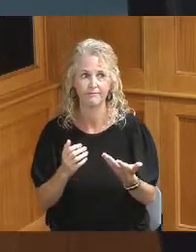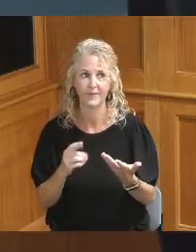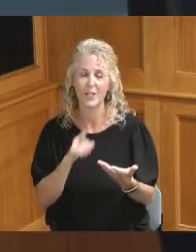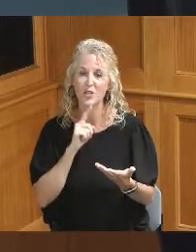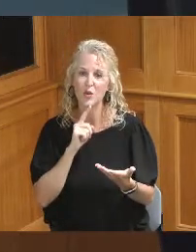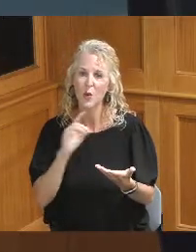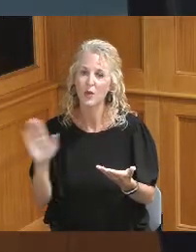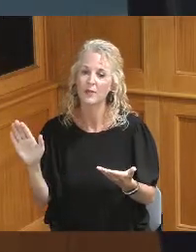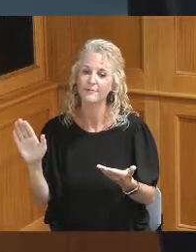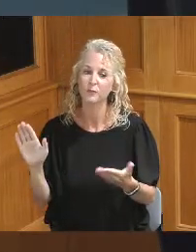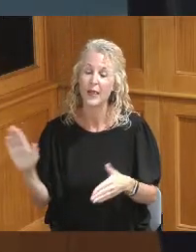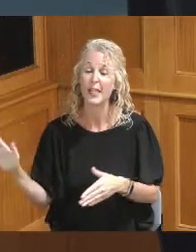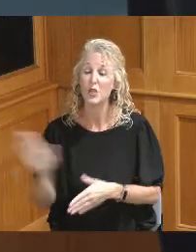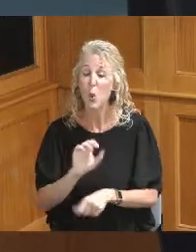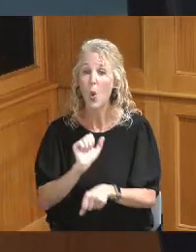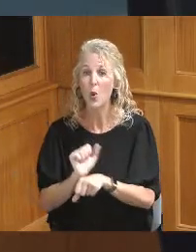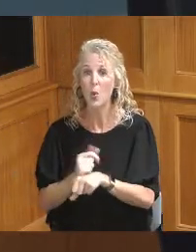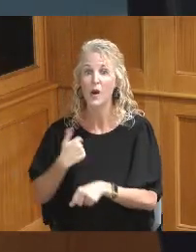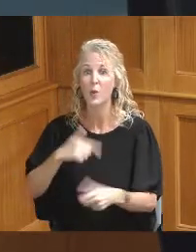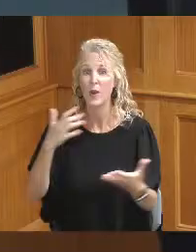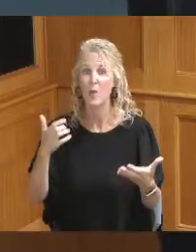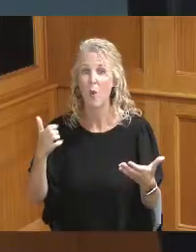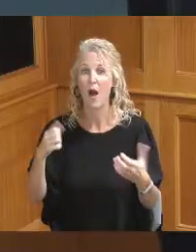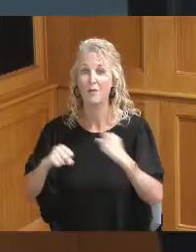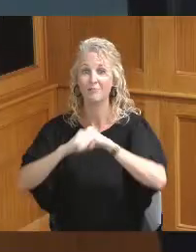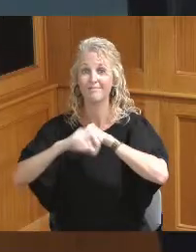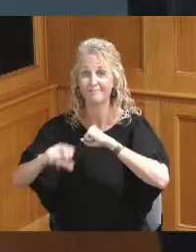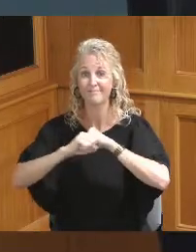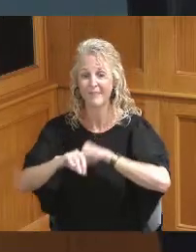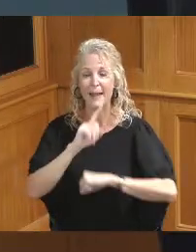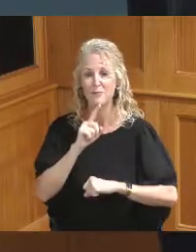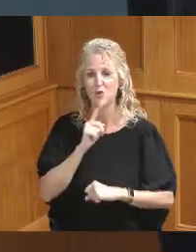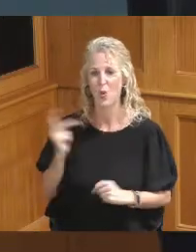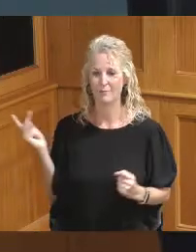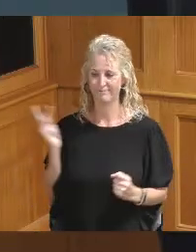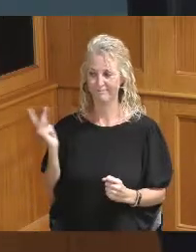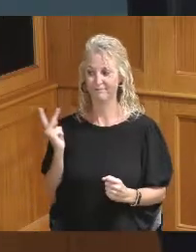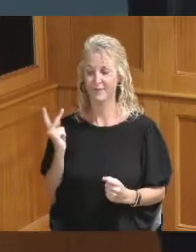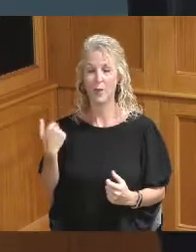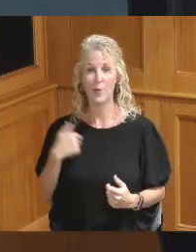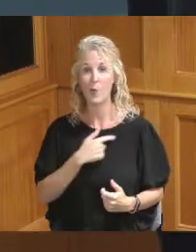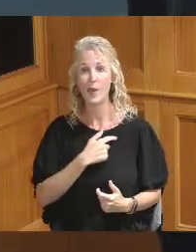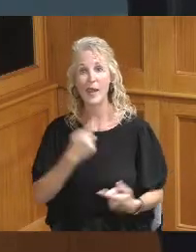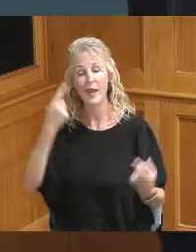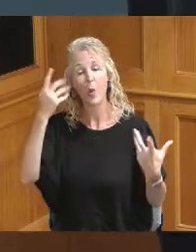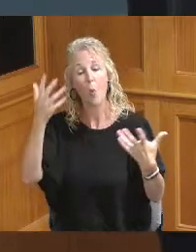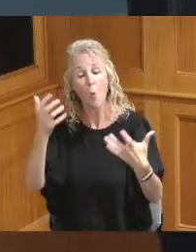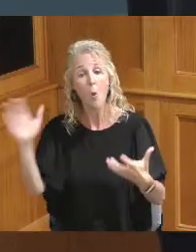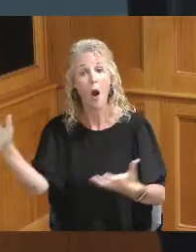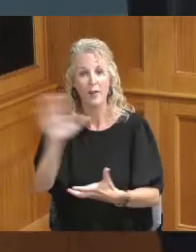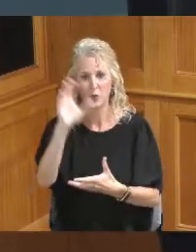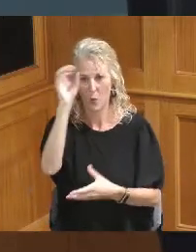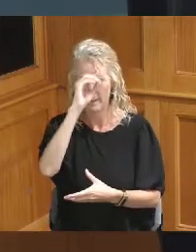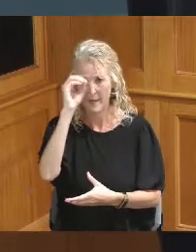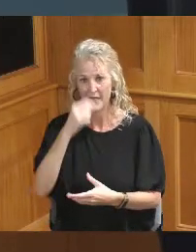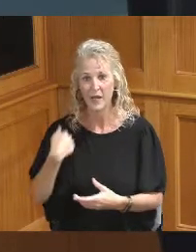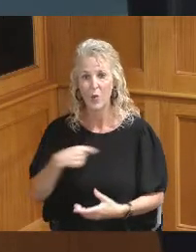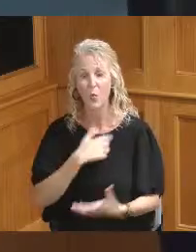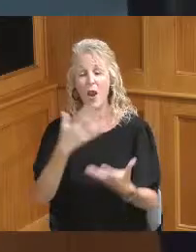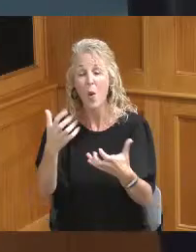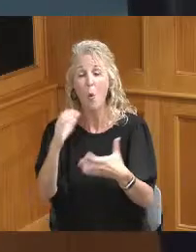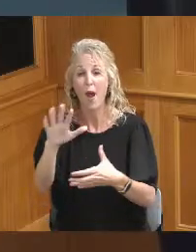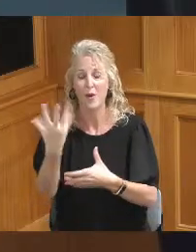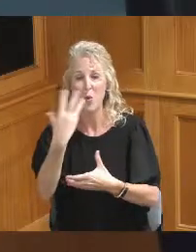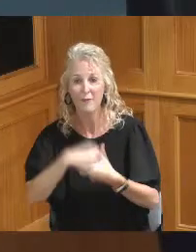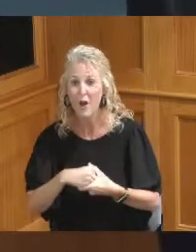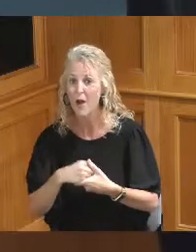amplifying what you're saying. And I'll speak for myself. I'm sure my colleagues agree. We want your voice at the table. We want people that have been in this system to